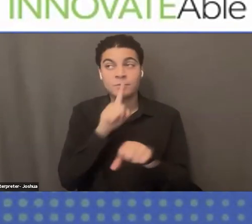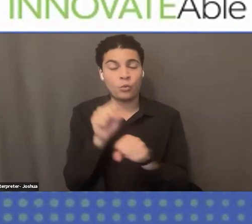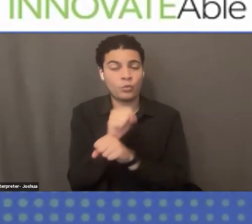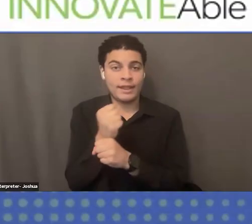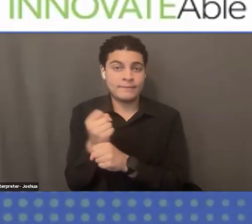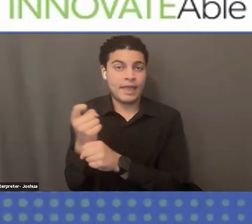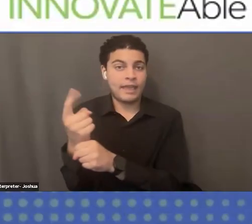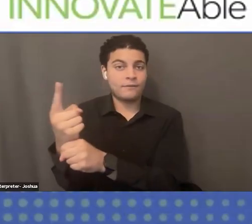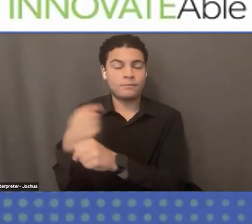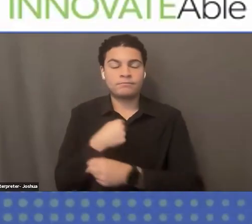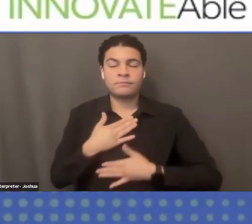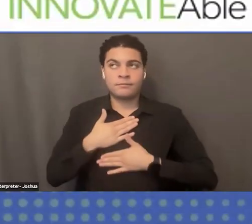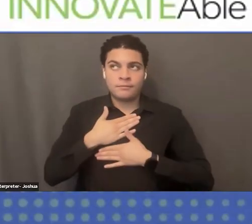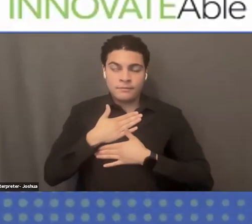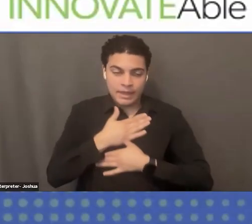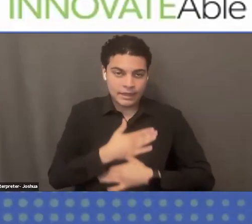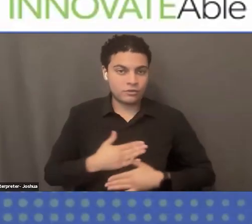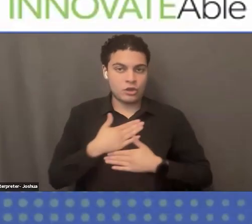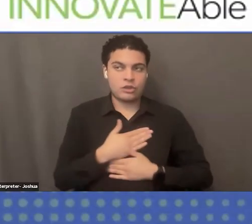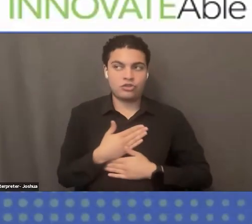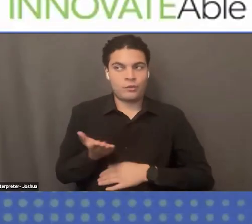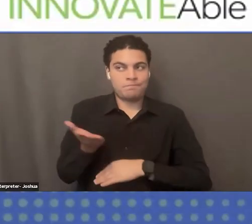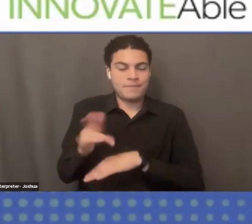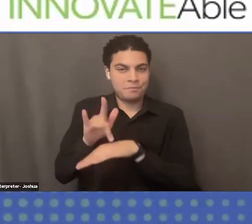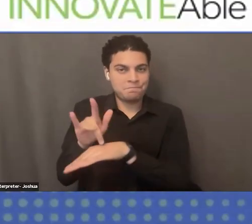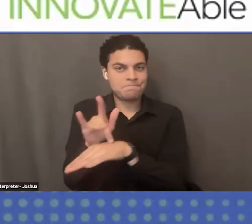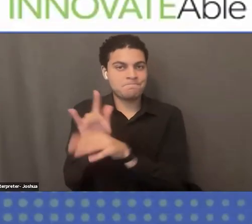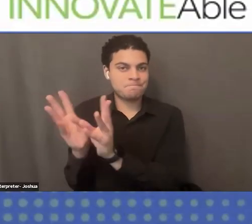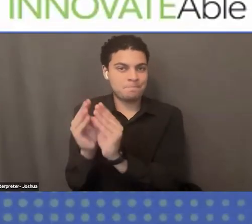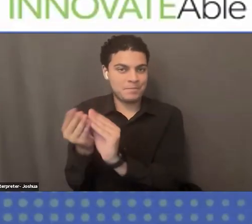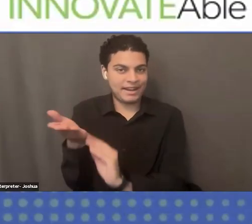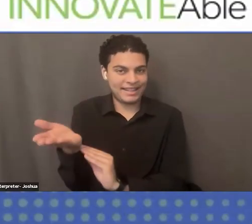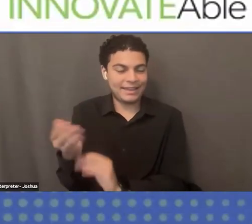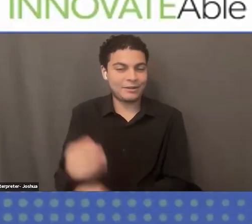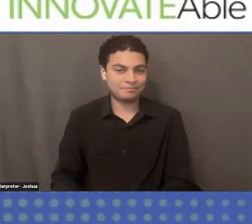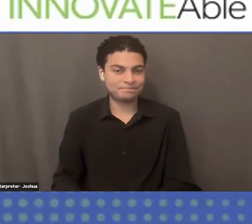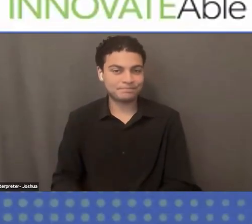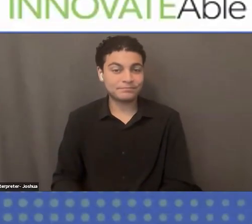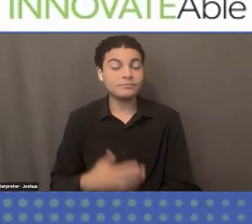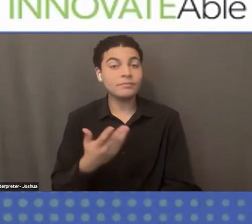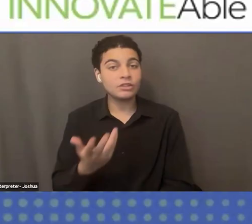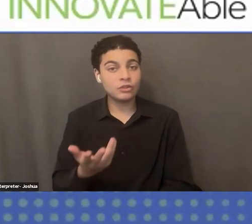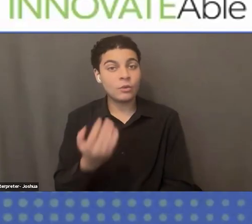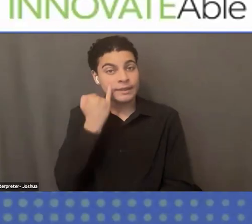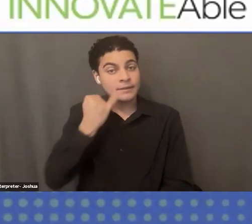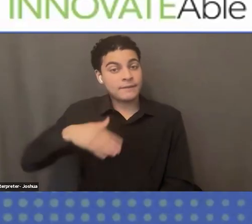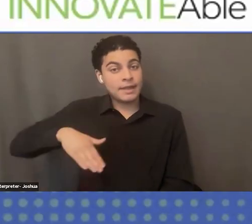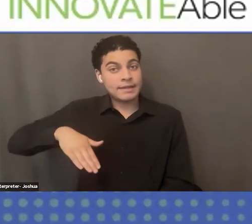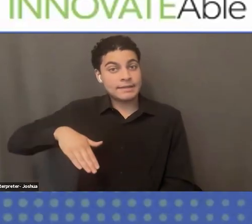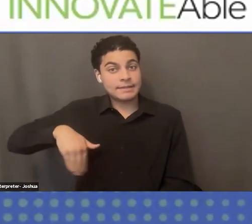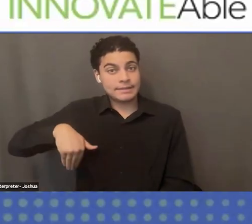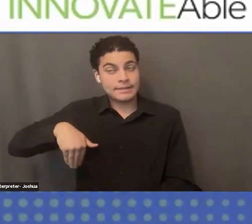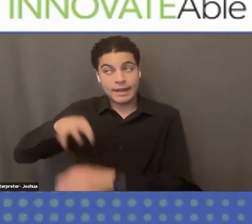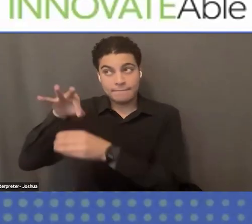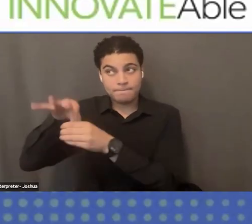with the Travel Ability Organization, getting to do these two events. If you have not already taken the time to vote in the